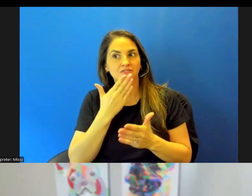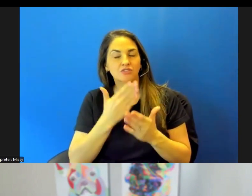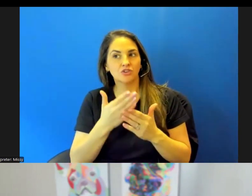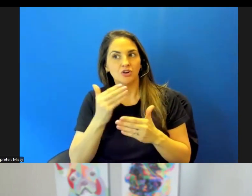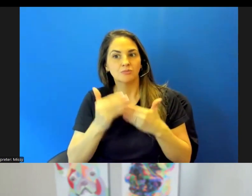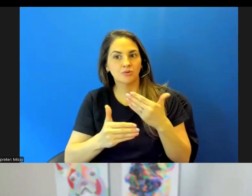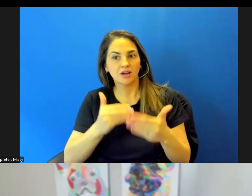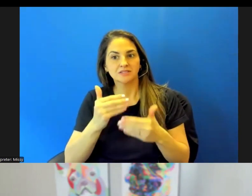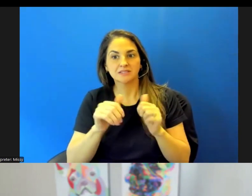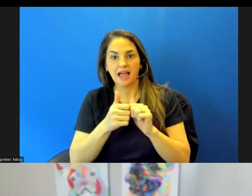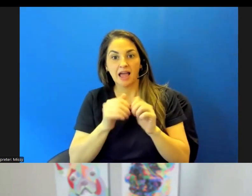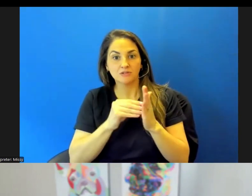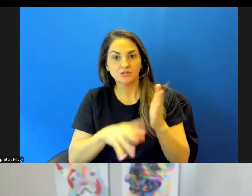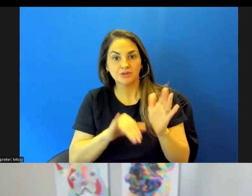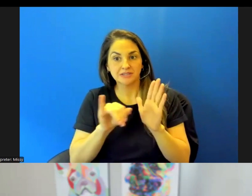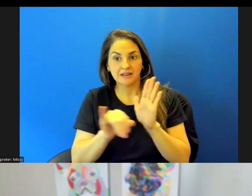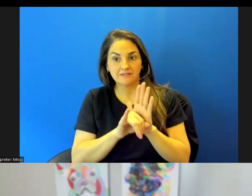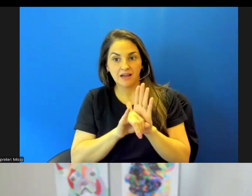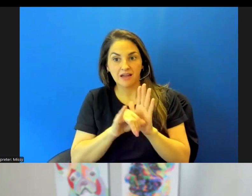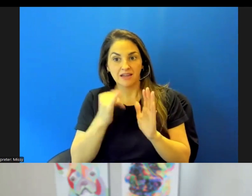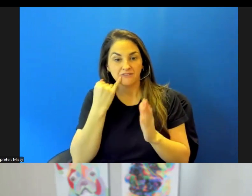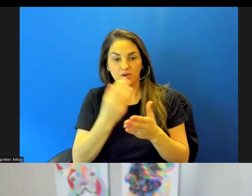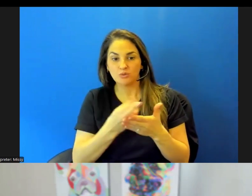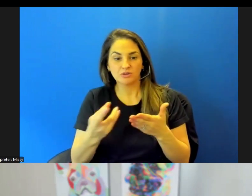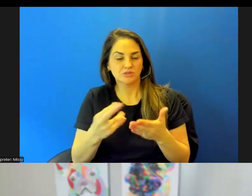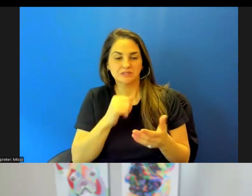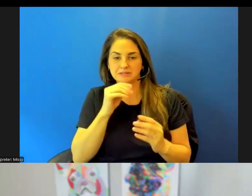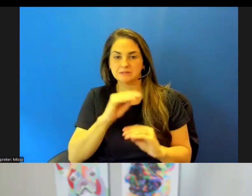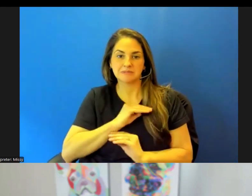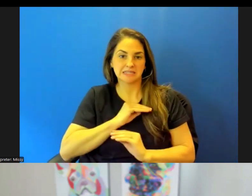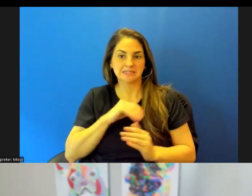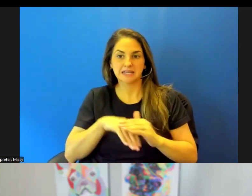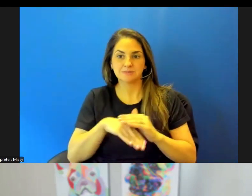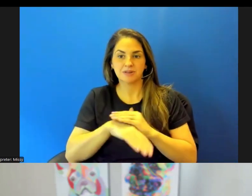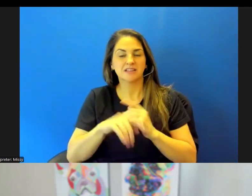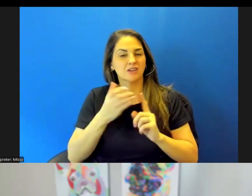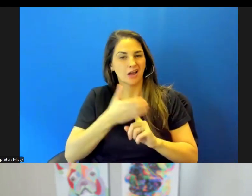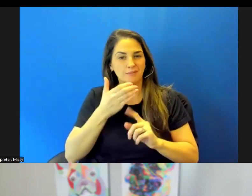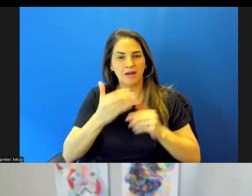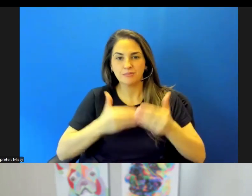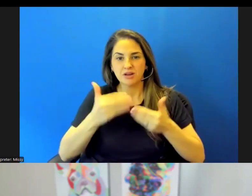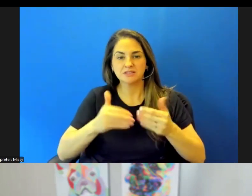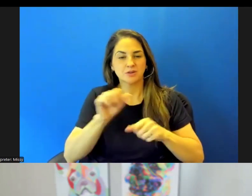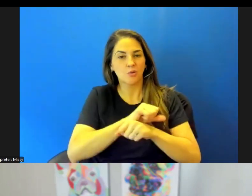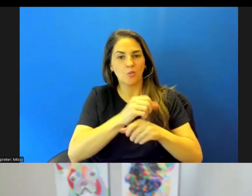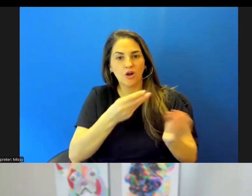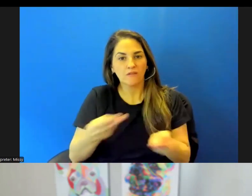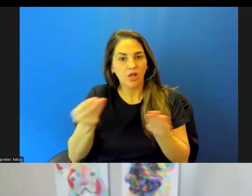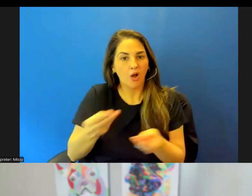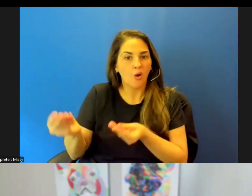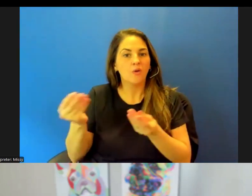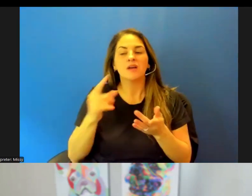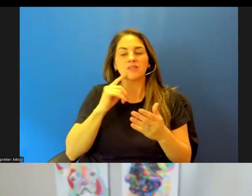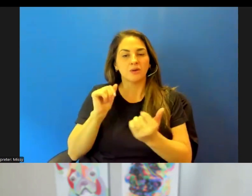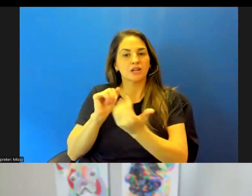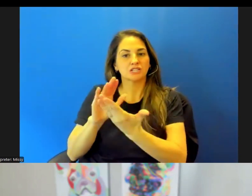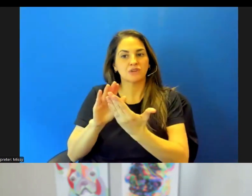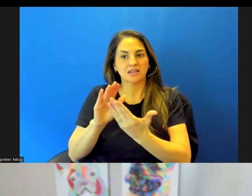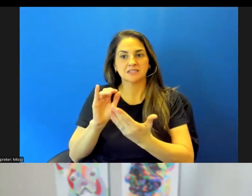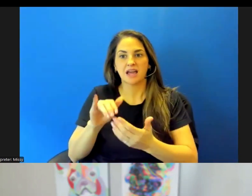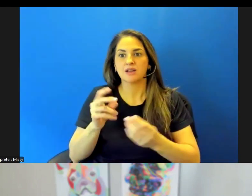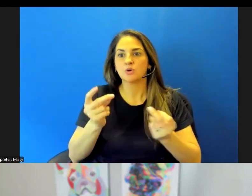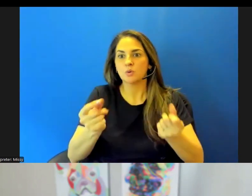student to identify if there was a resource that wasn't meeting accessibility. So there was an automated process. They had a workflow that they would try to address that